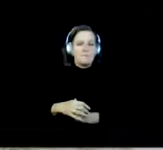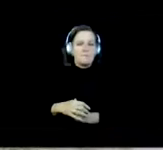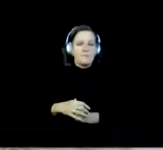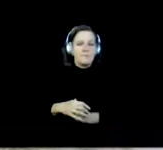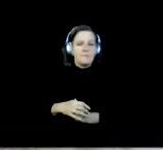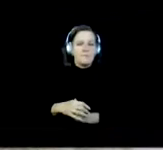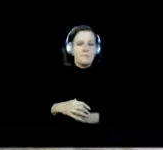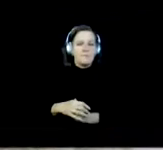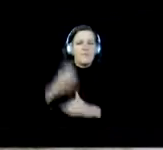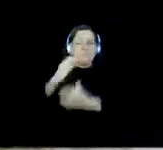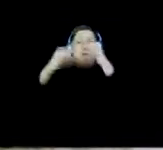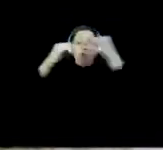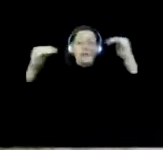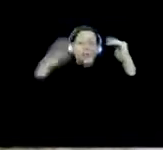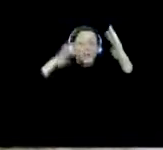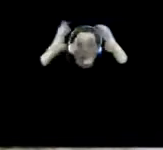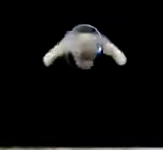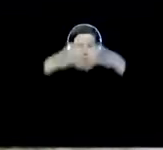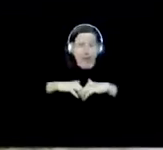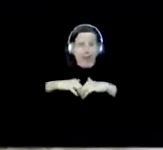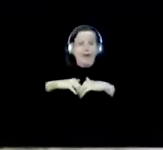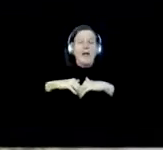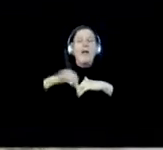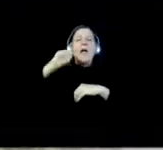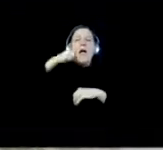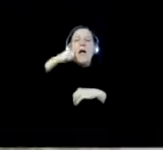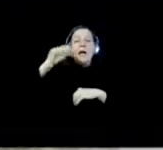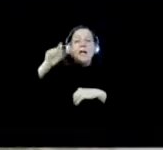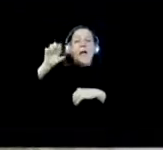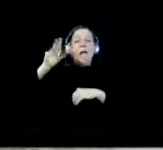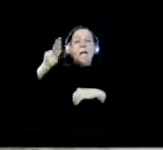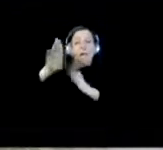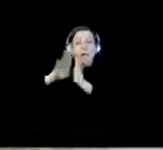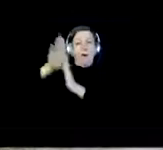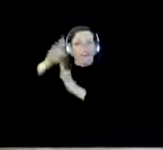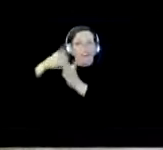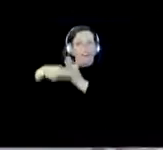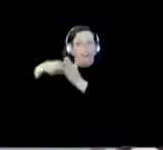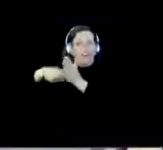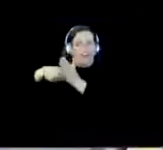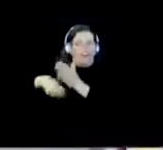The sky is falling. Apple stock is rising. Look up at the sky, look down at the screen in your hands.